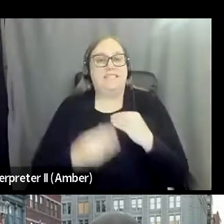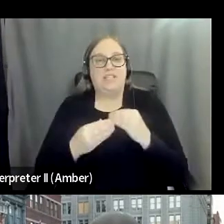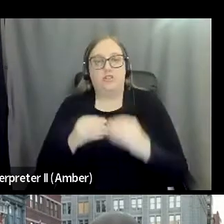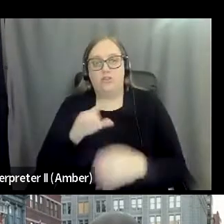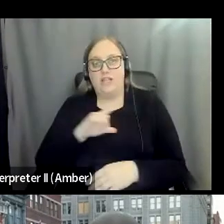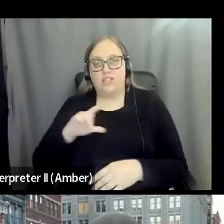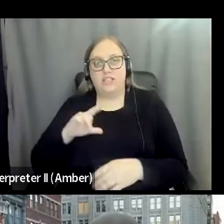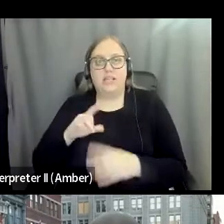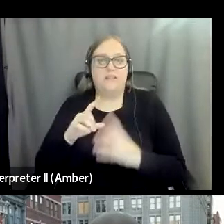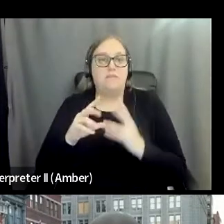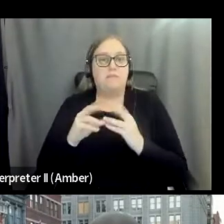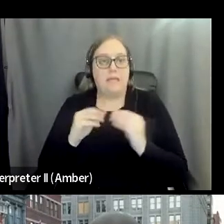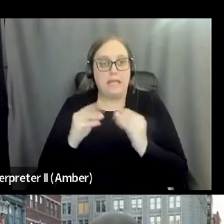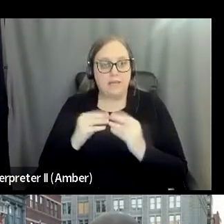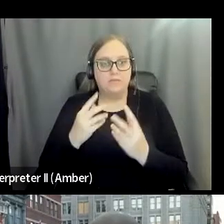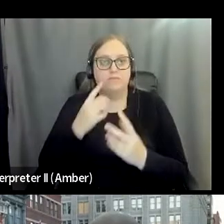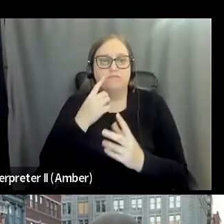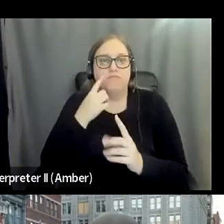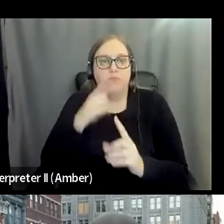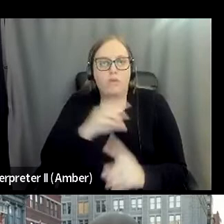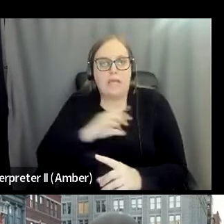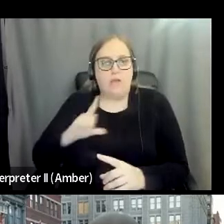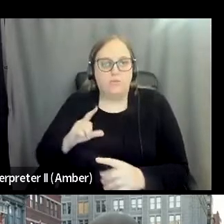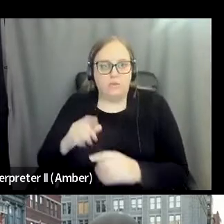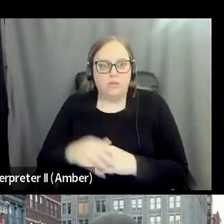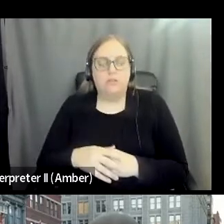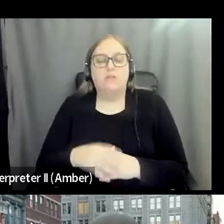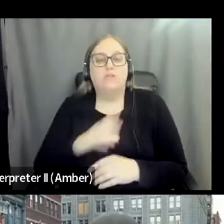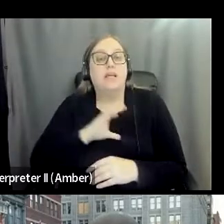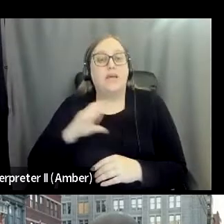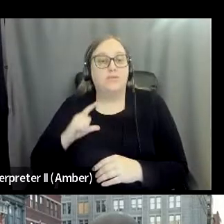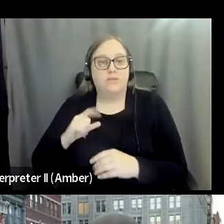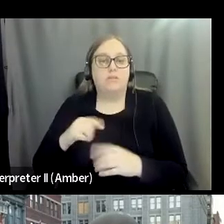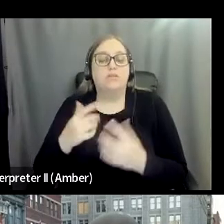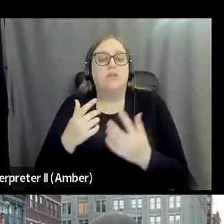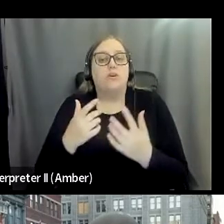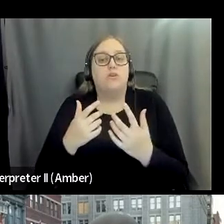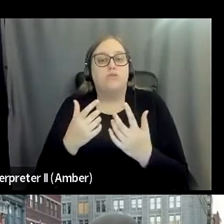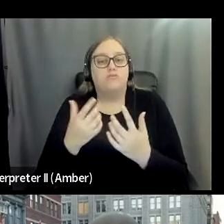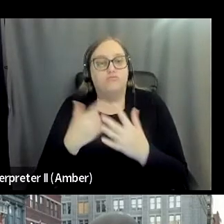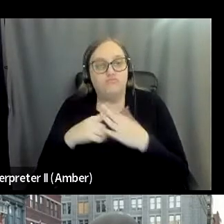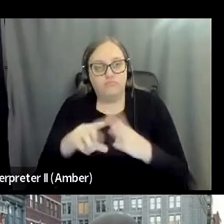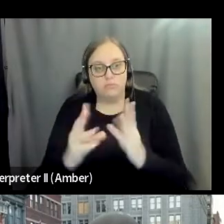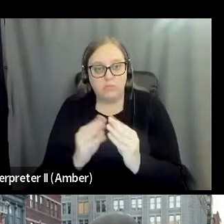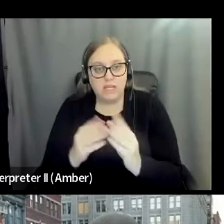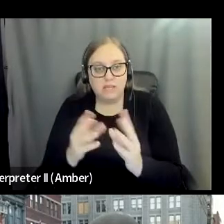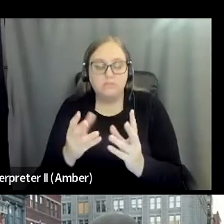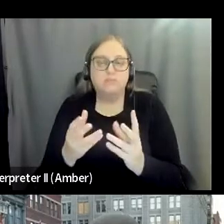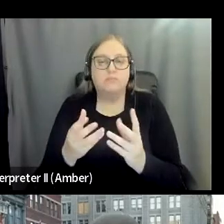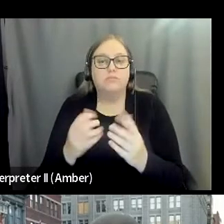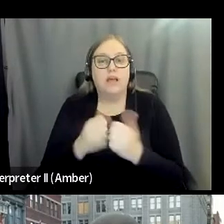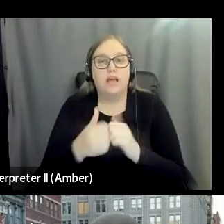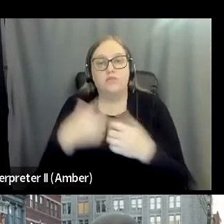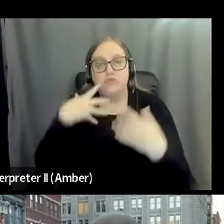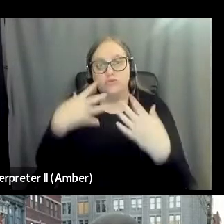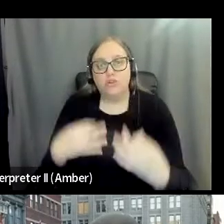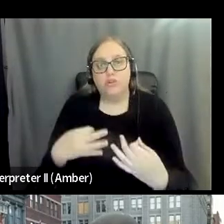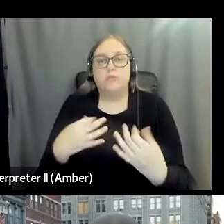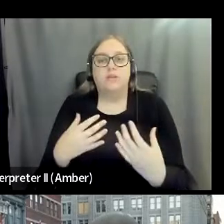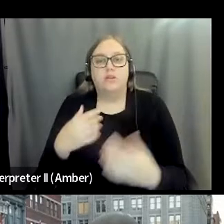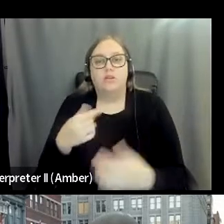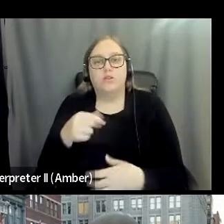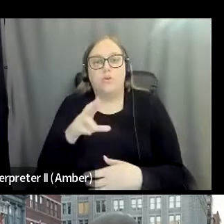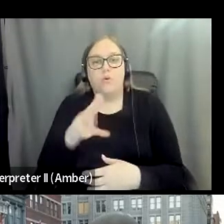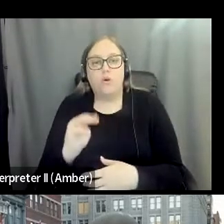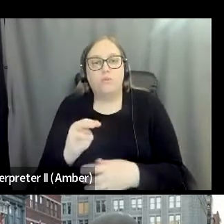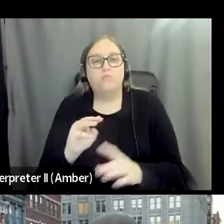legislative meeting of the council. We begin our committee meetings by determining whether there's a quorum. Mr. Cash, would you call the